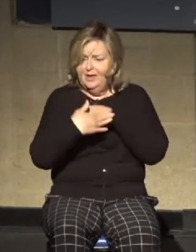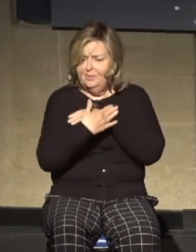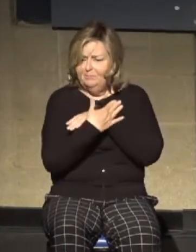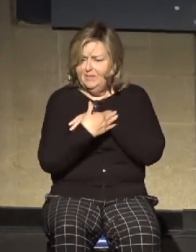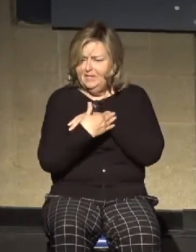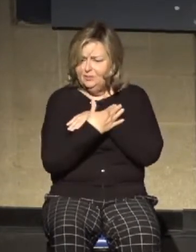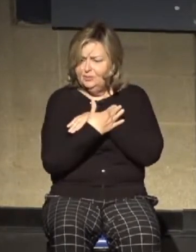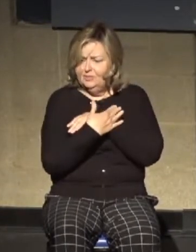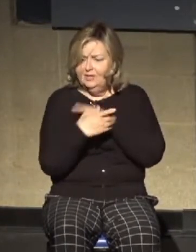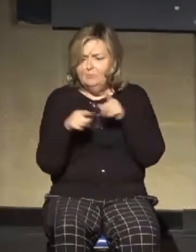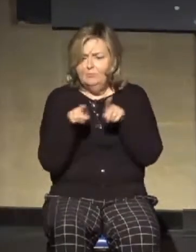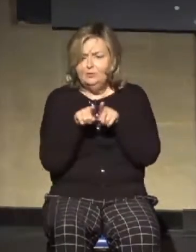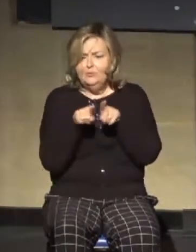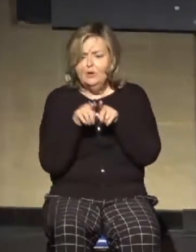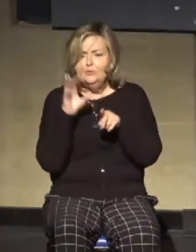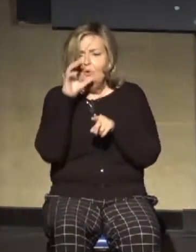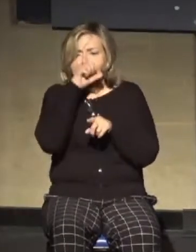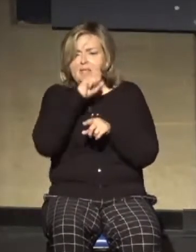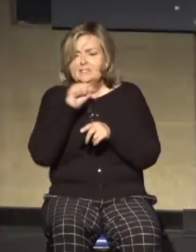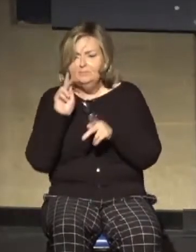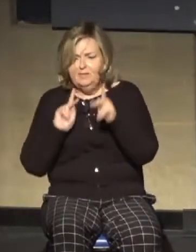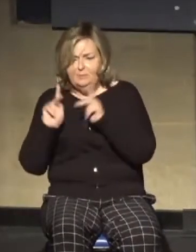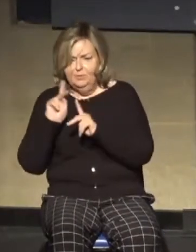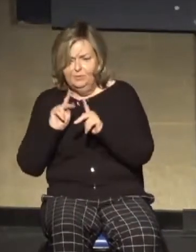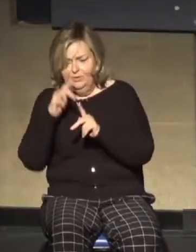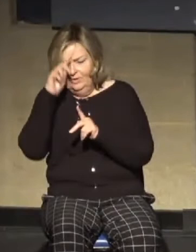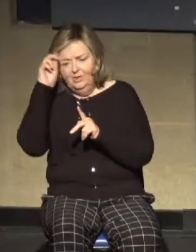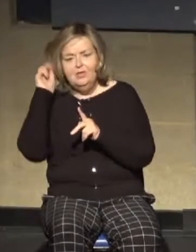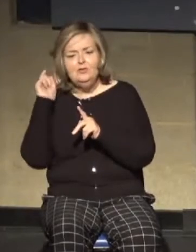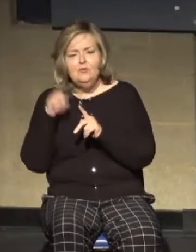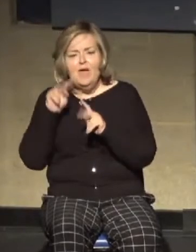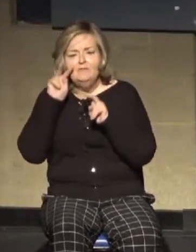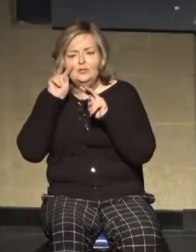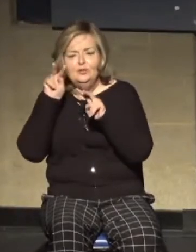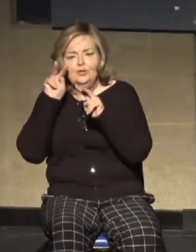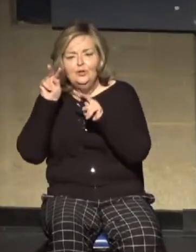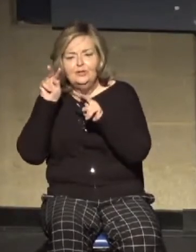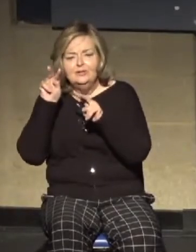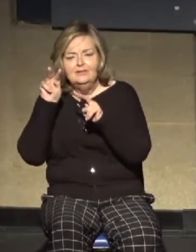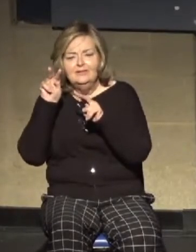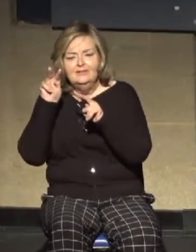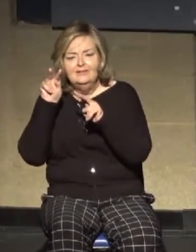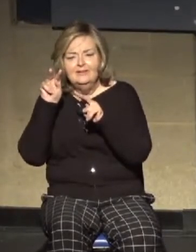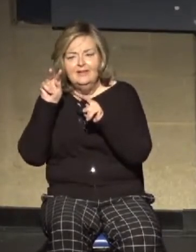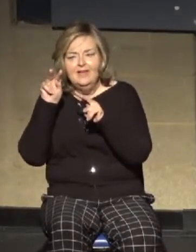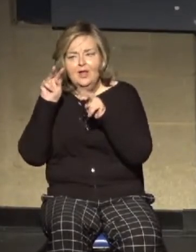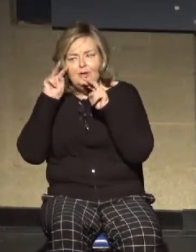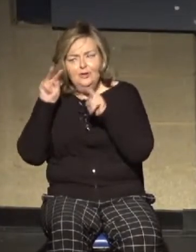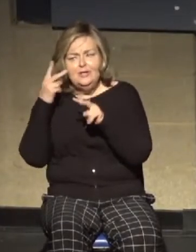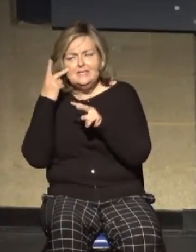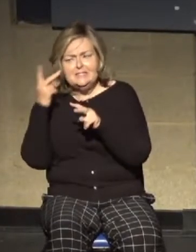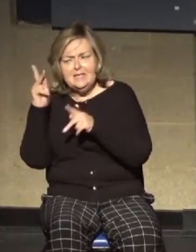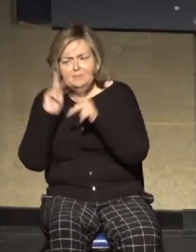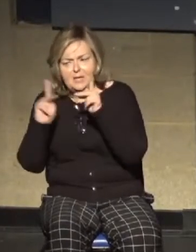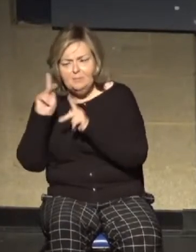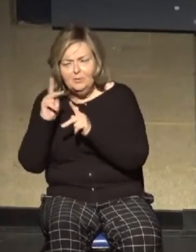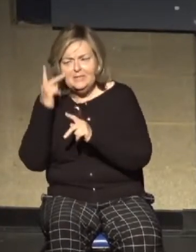But you know what you also miss? You miss the people when you don't look. And when you miss the people, you don't see the opportunities to